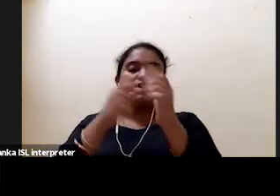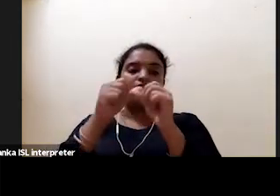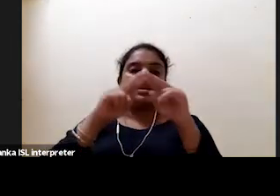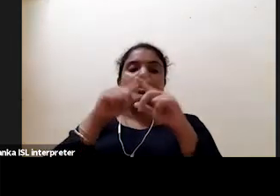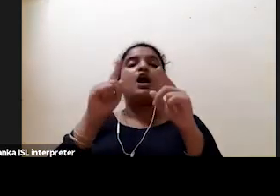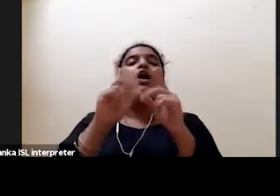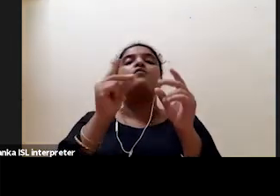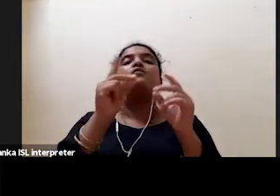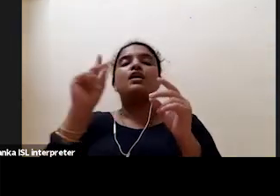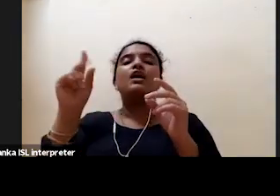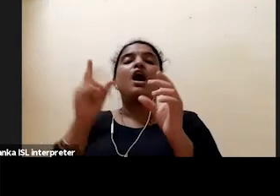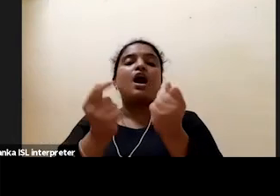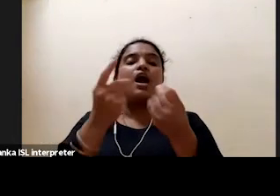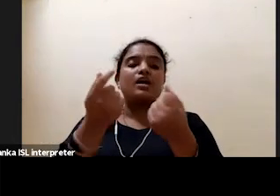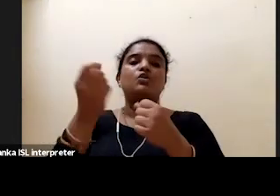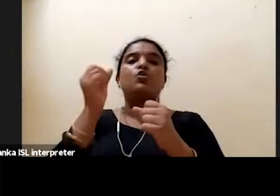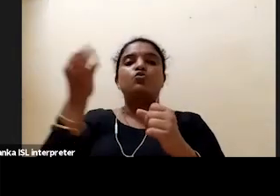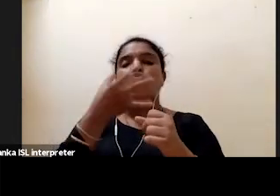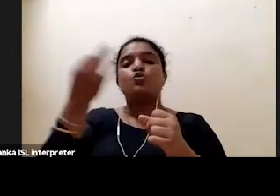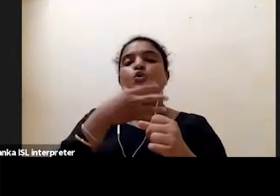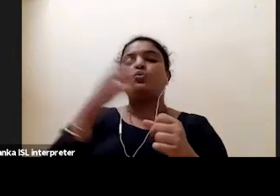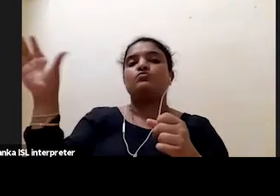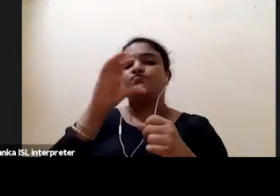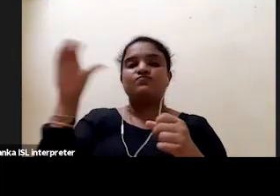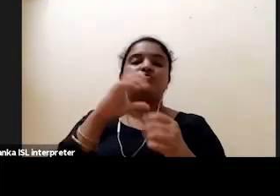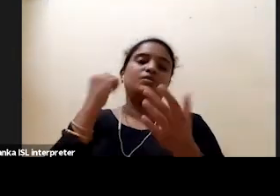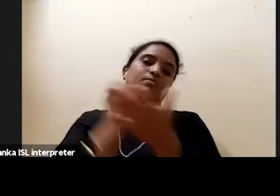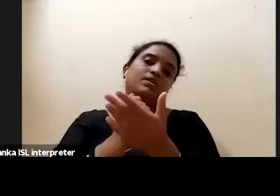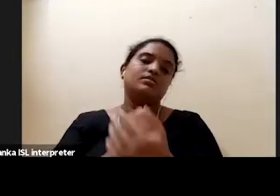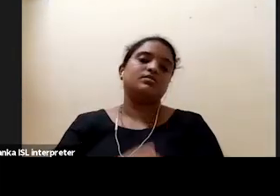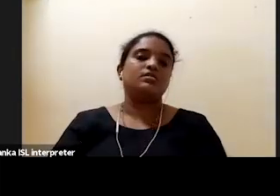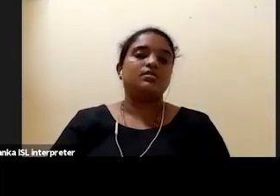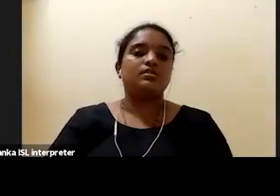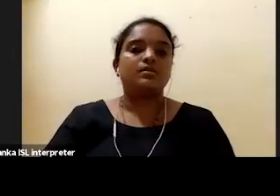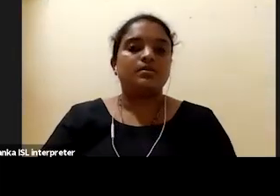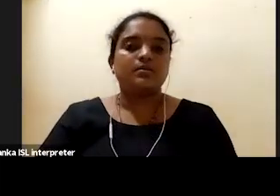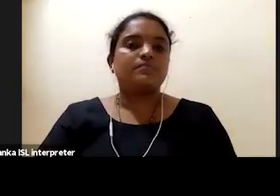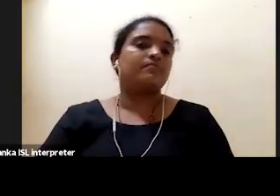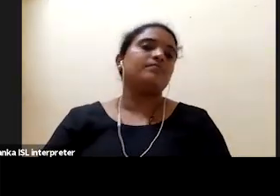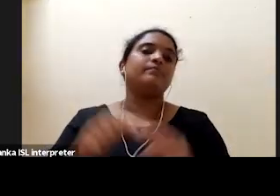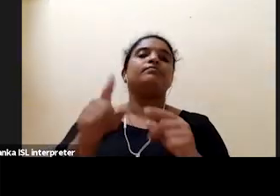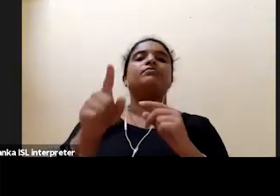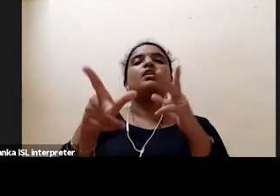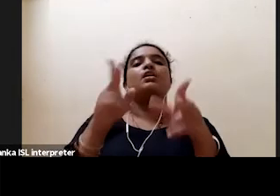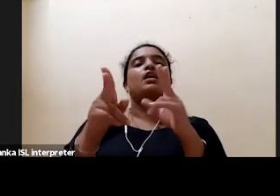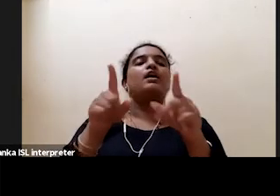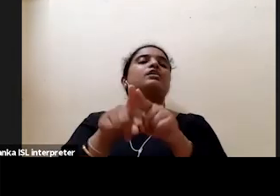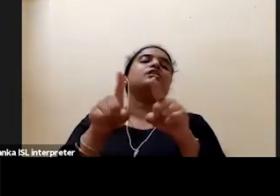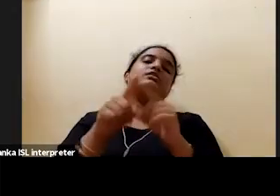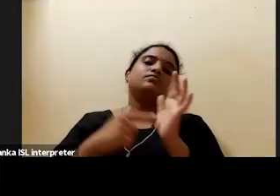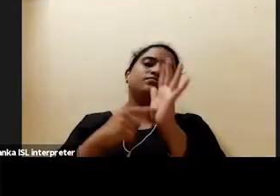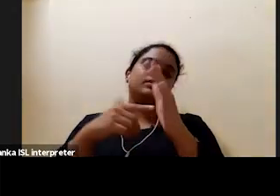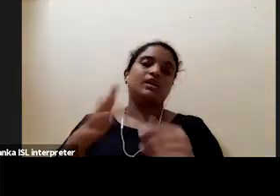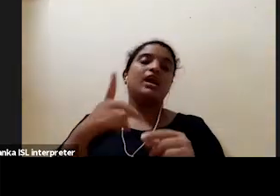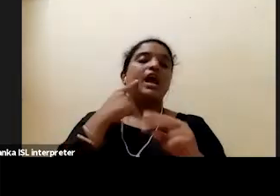makes you see it with a fresh pair of eyes and gives you a great perspective. So that was all about editing. If you may